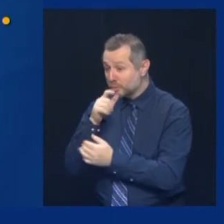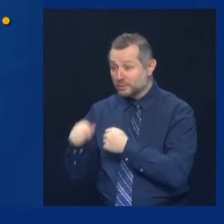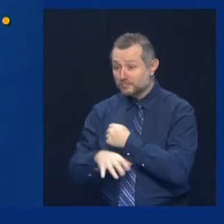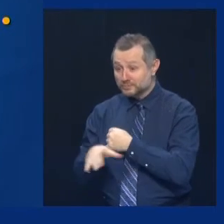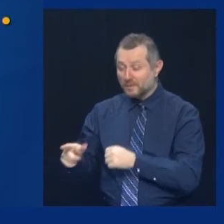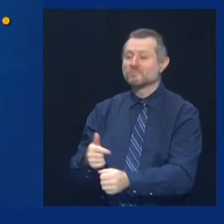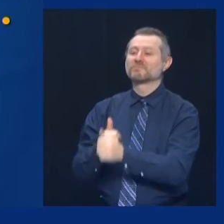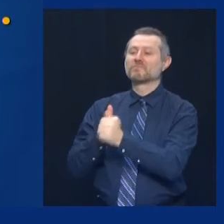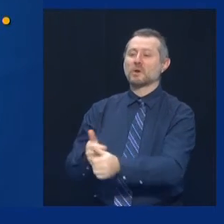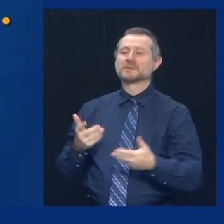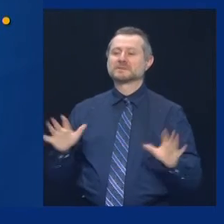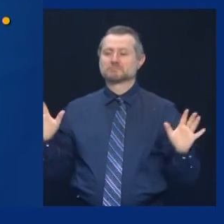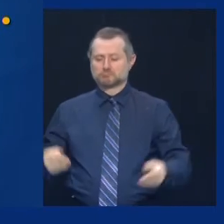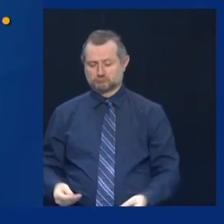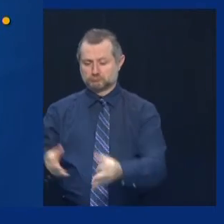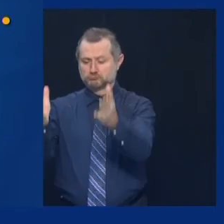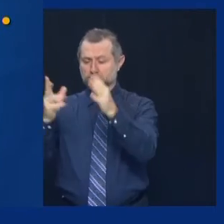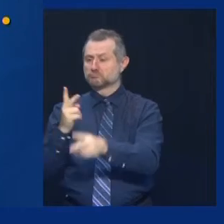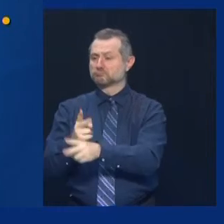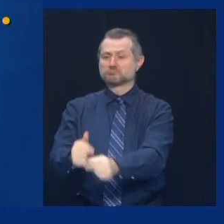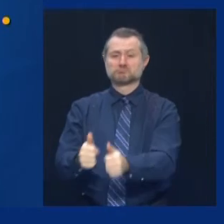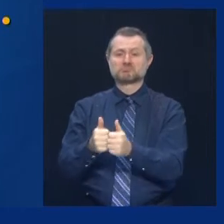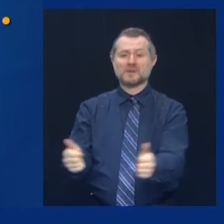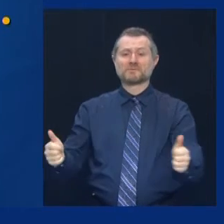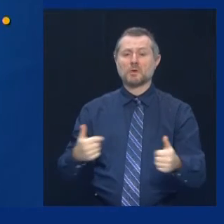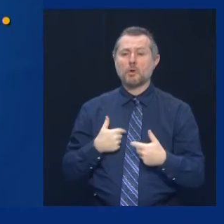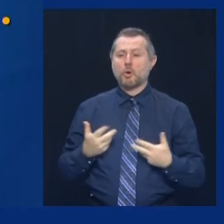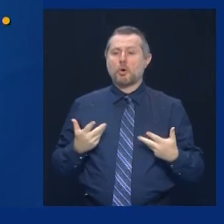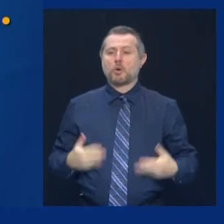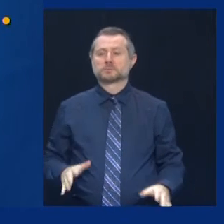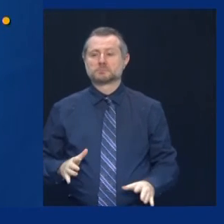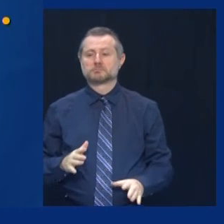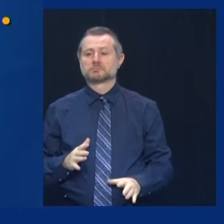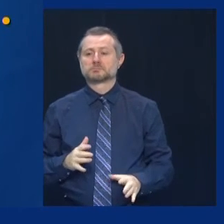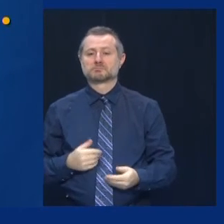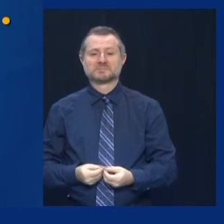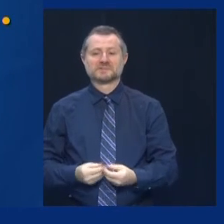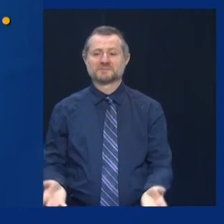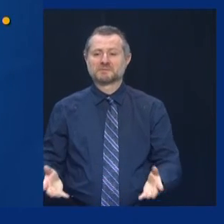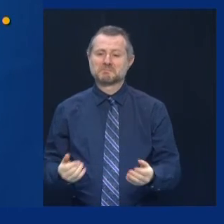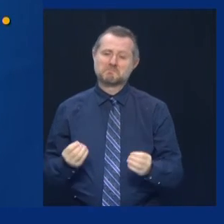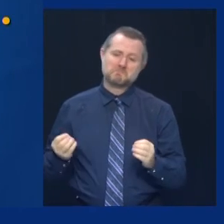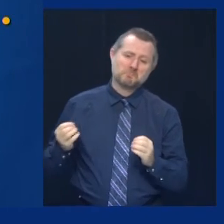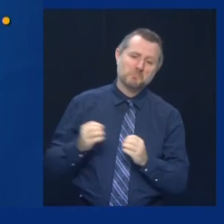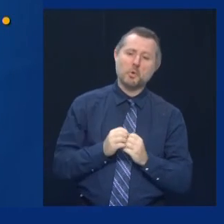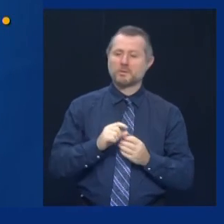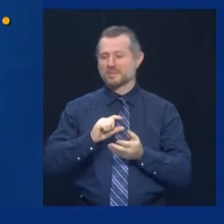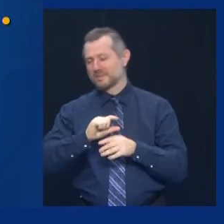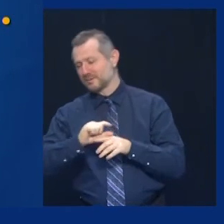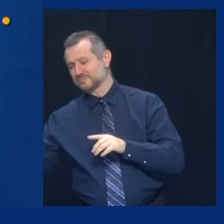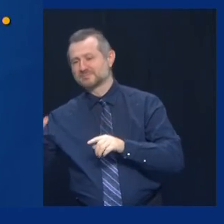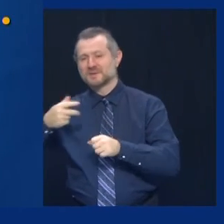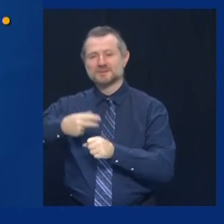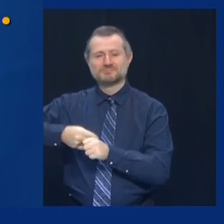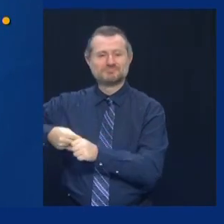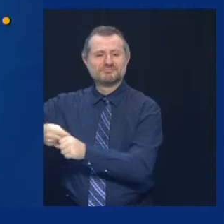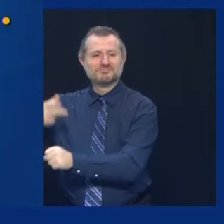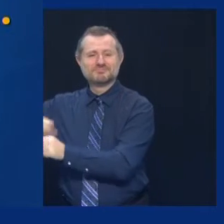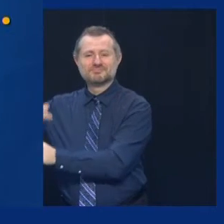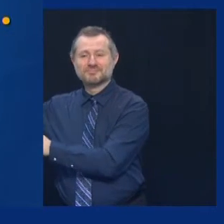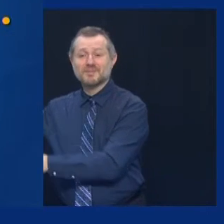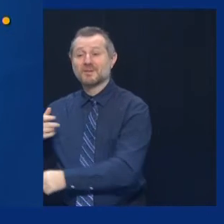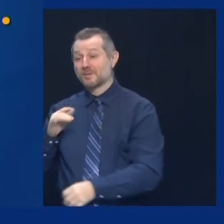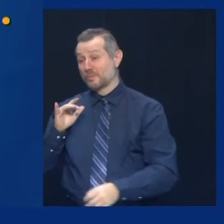have already distributed more vaccine, and our hospitals have vaccinated